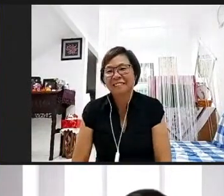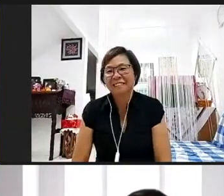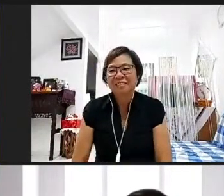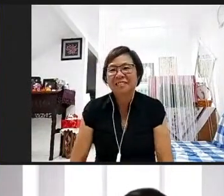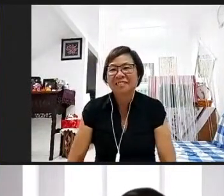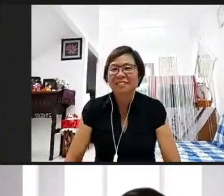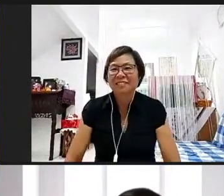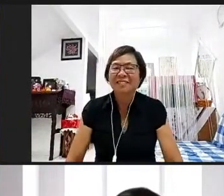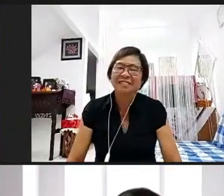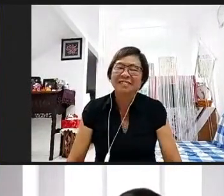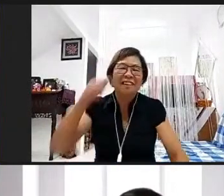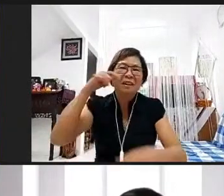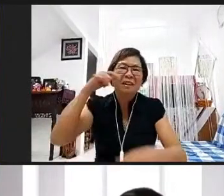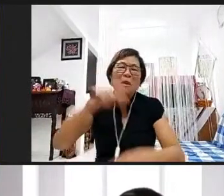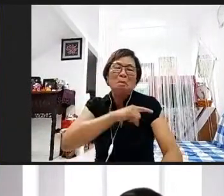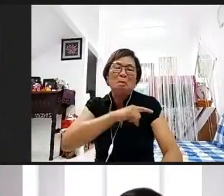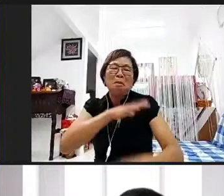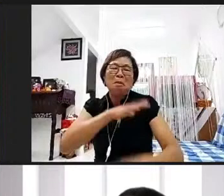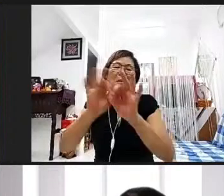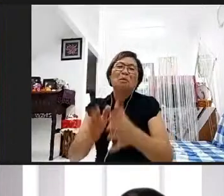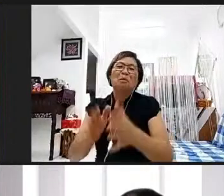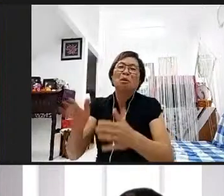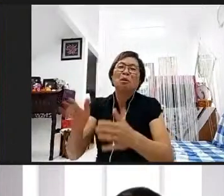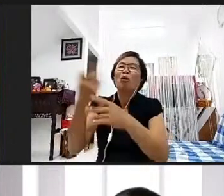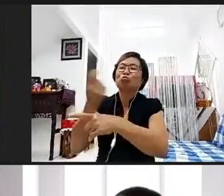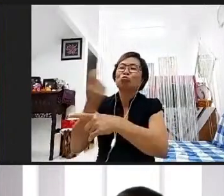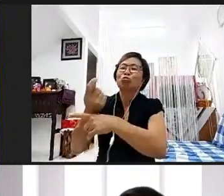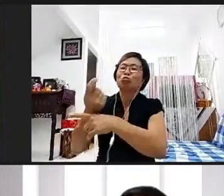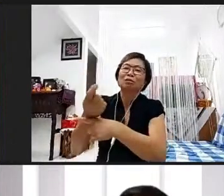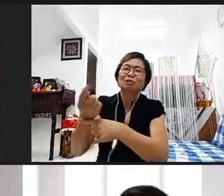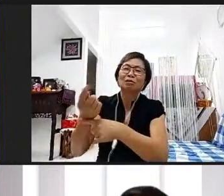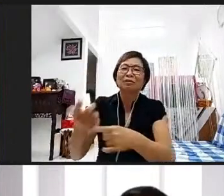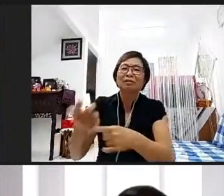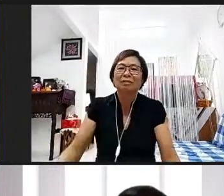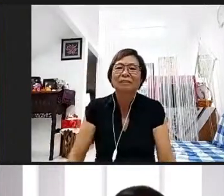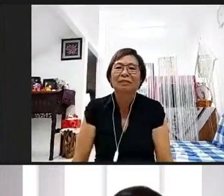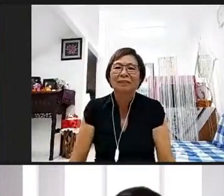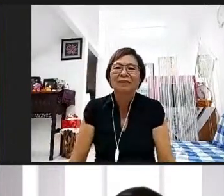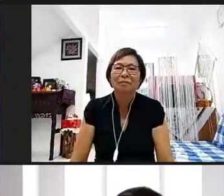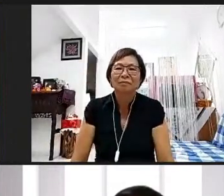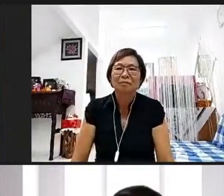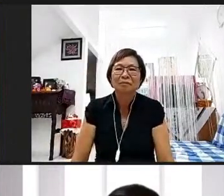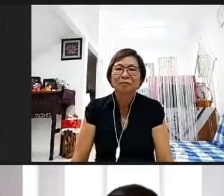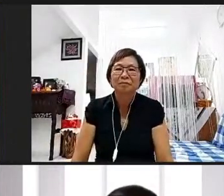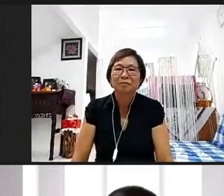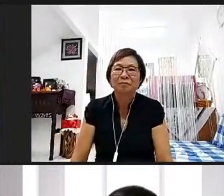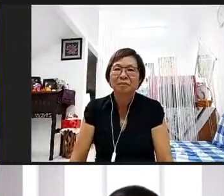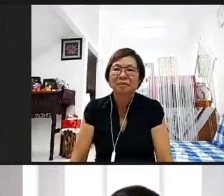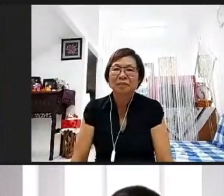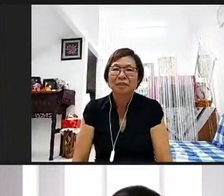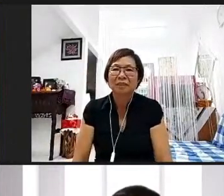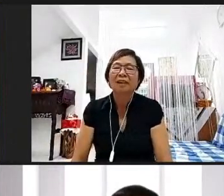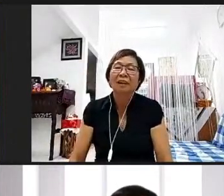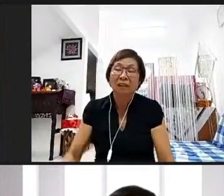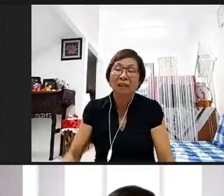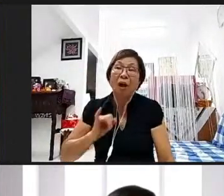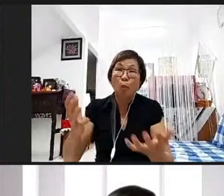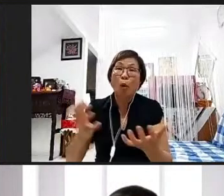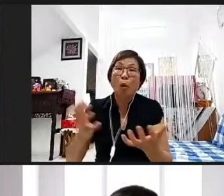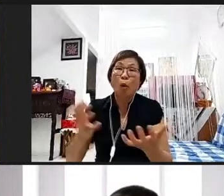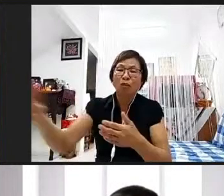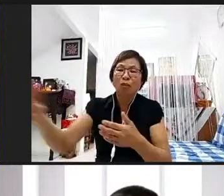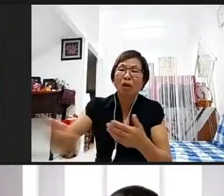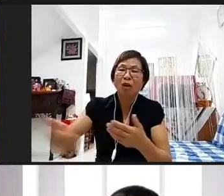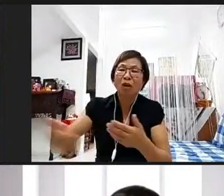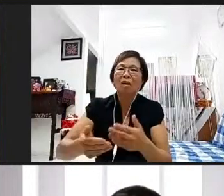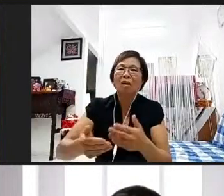exercise. Yeah, thank you, Dr. Pang. Yeah. I would like to invite, I think the